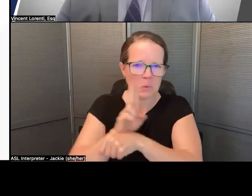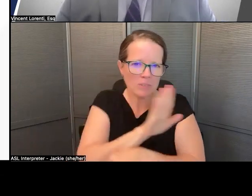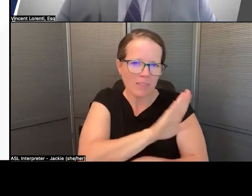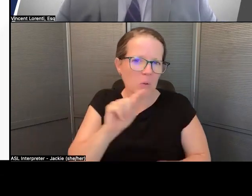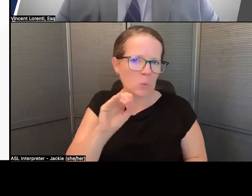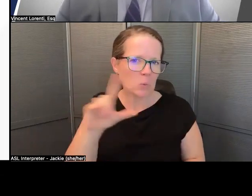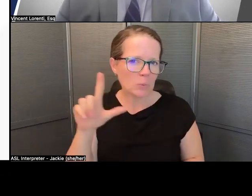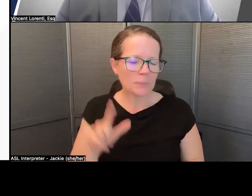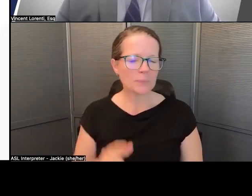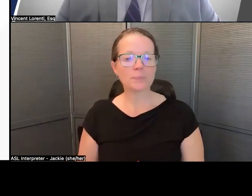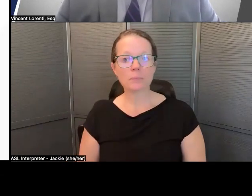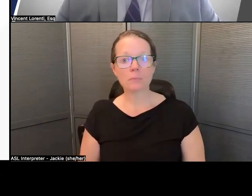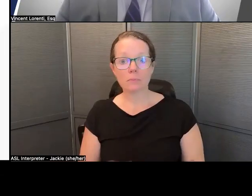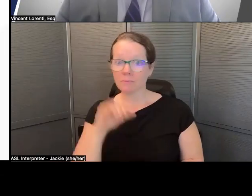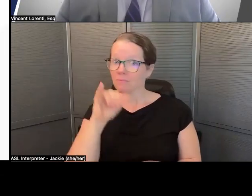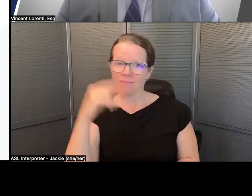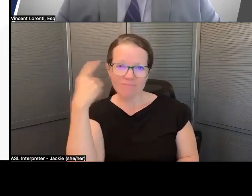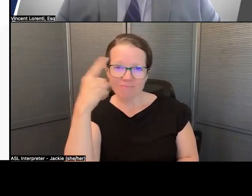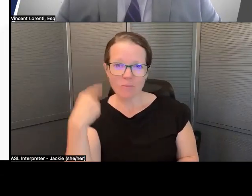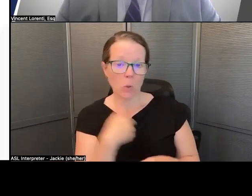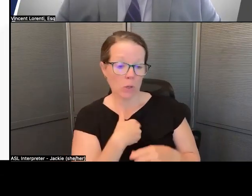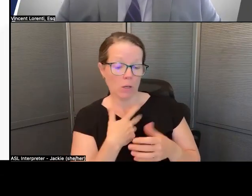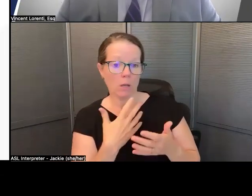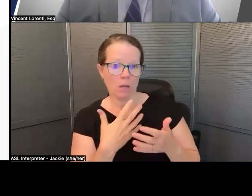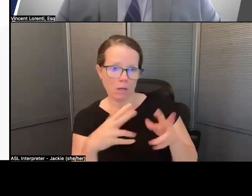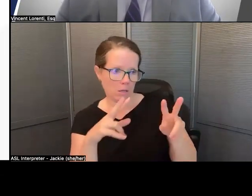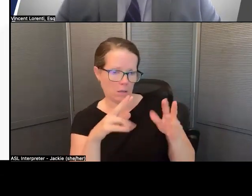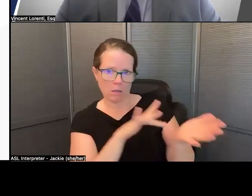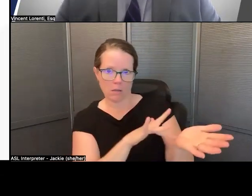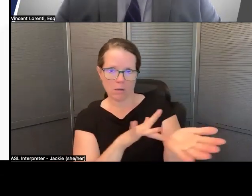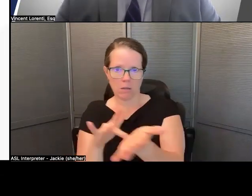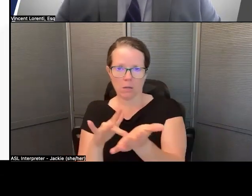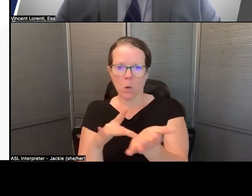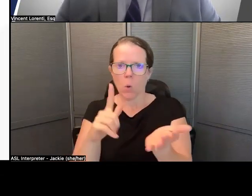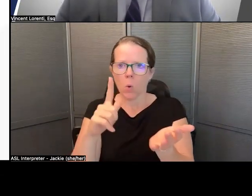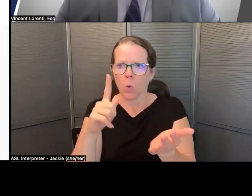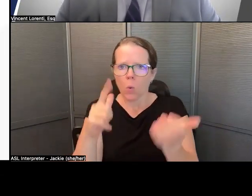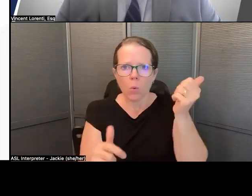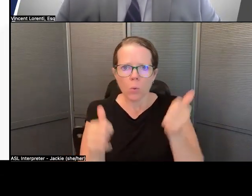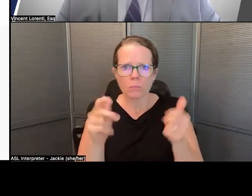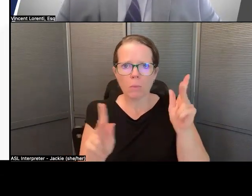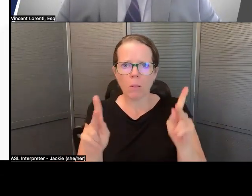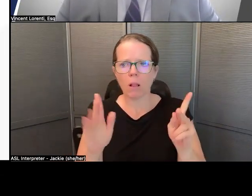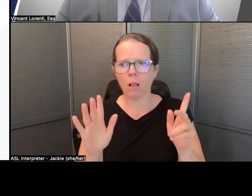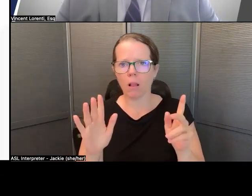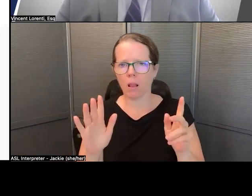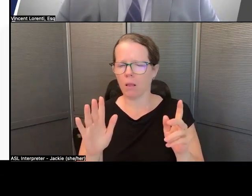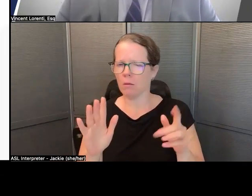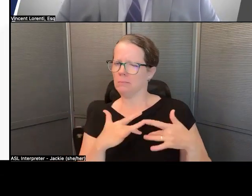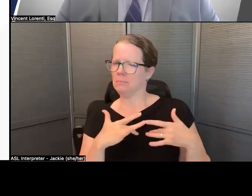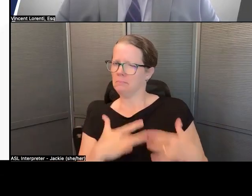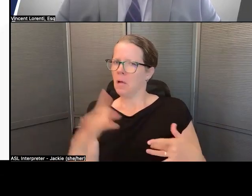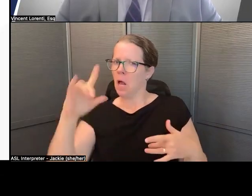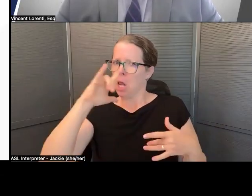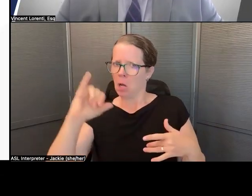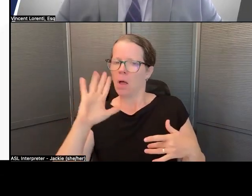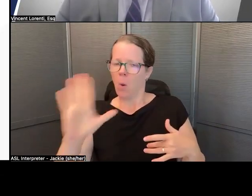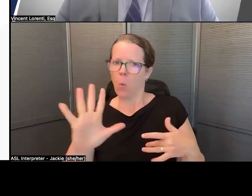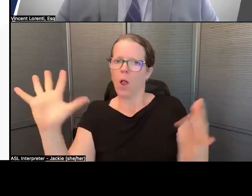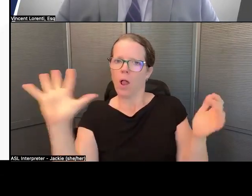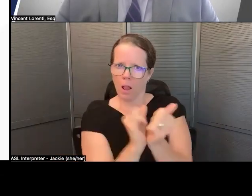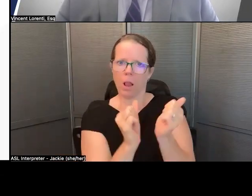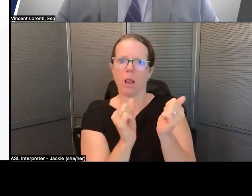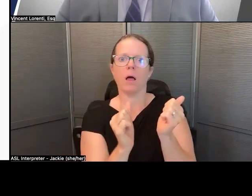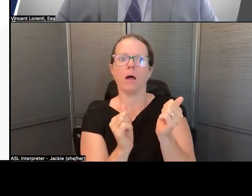Designed to find out who are the people that have the highest likelihood of being engaged in the criminal legal system going